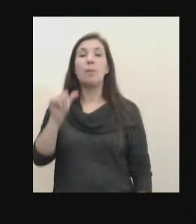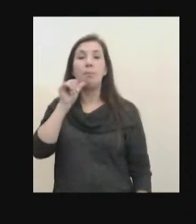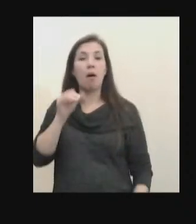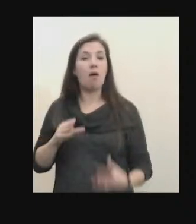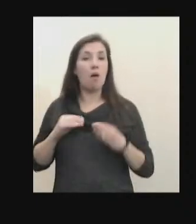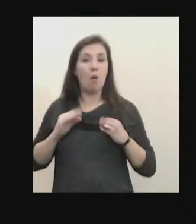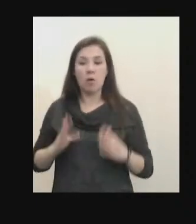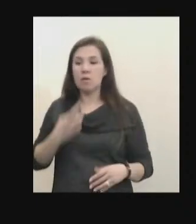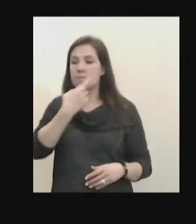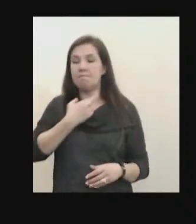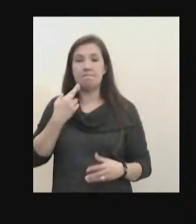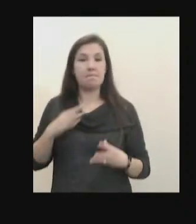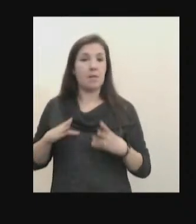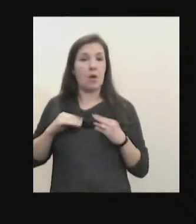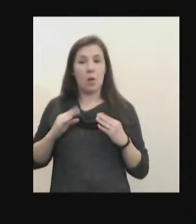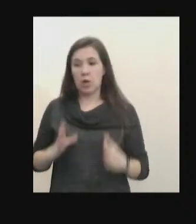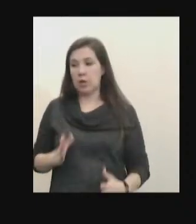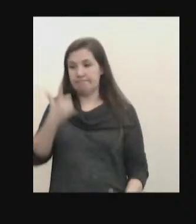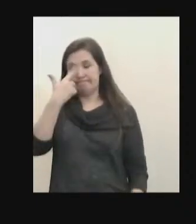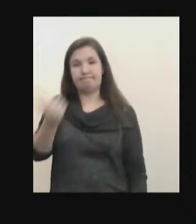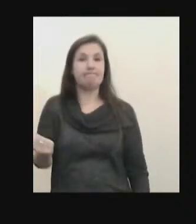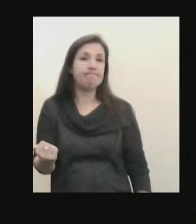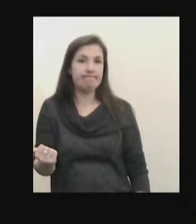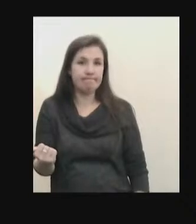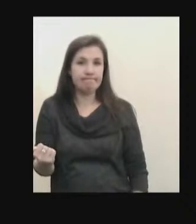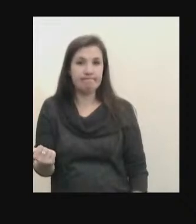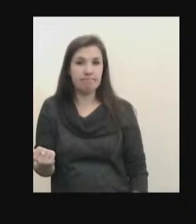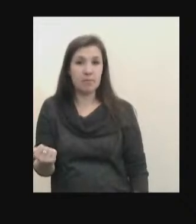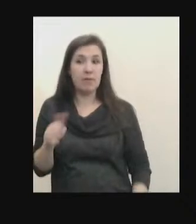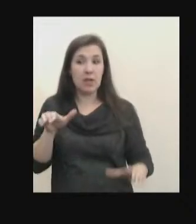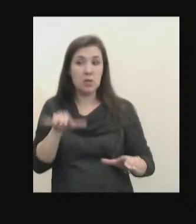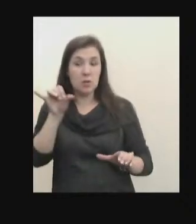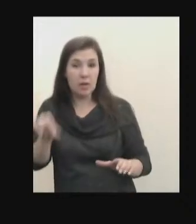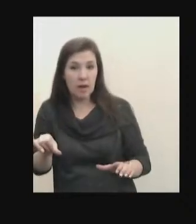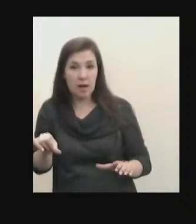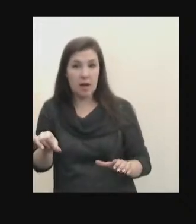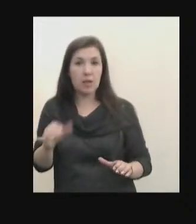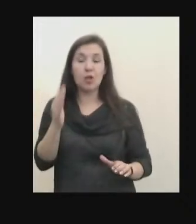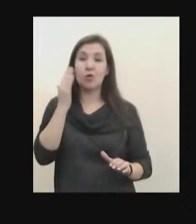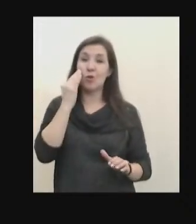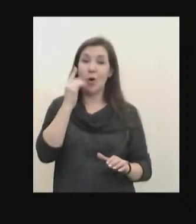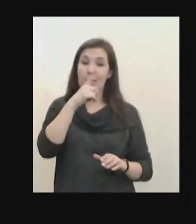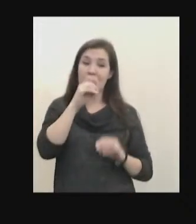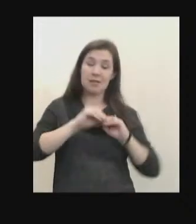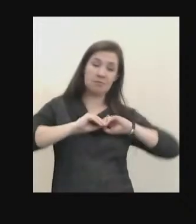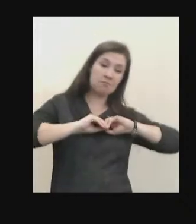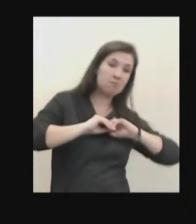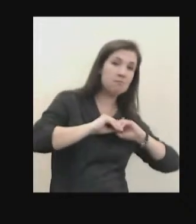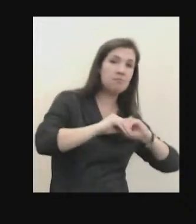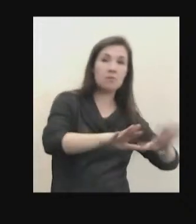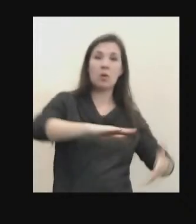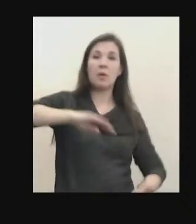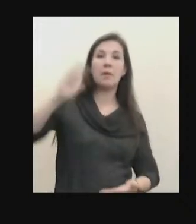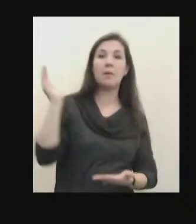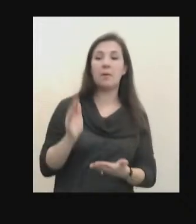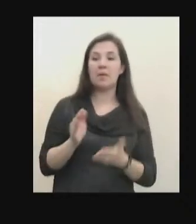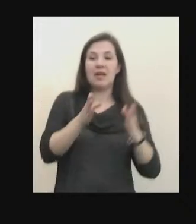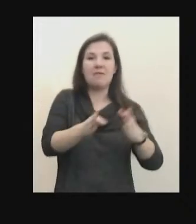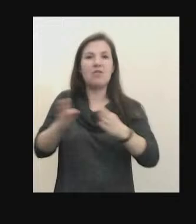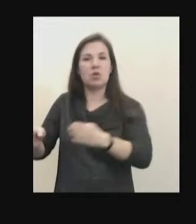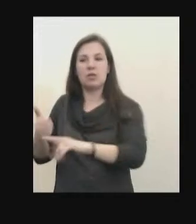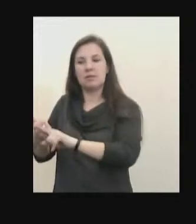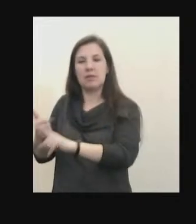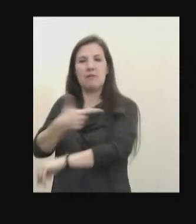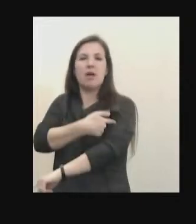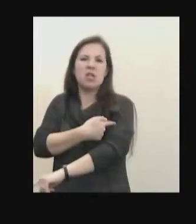owner, and if they do that, because the transmission rate is much less among individuals who are vaccinated, we think it's a much